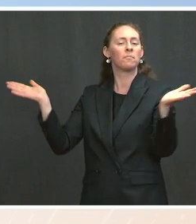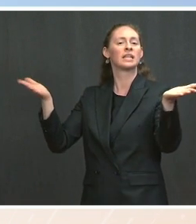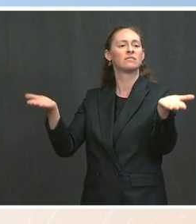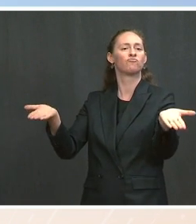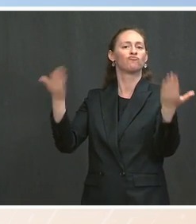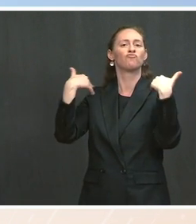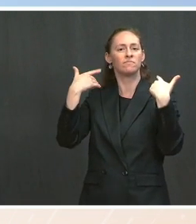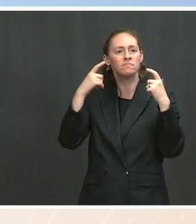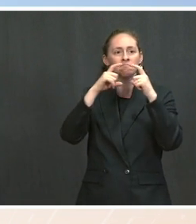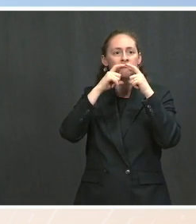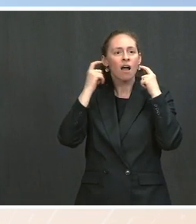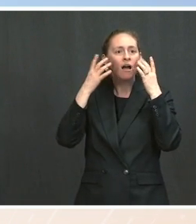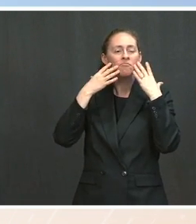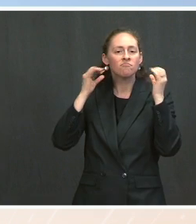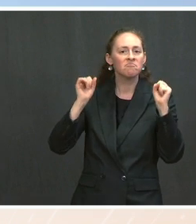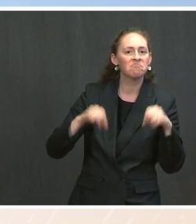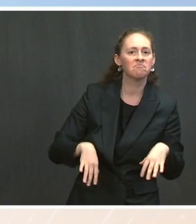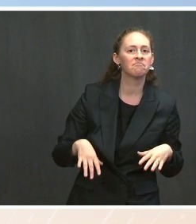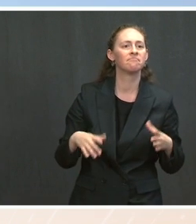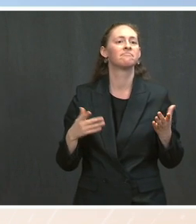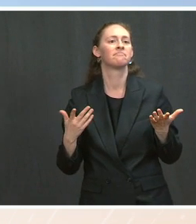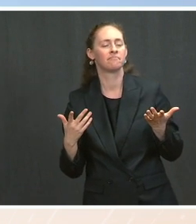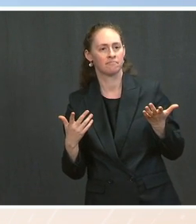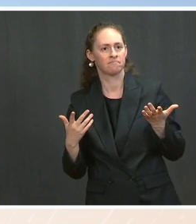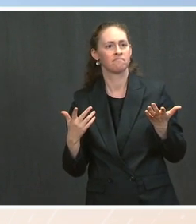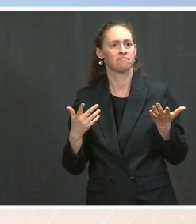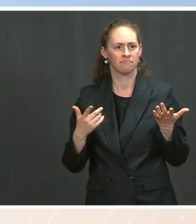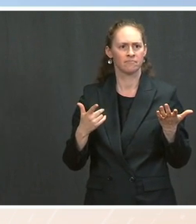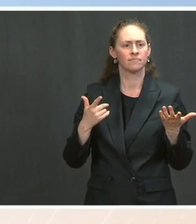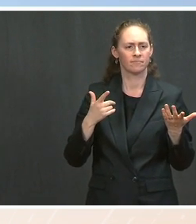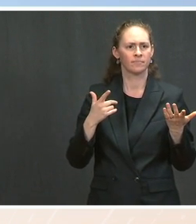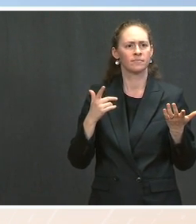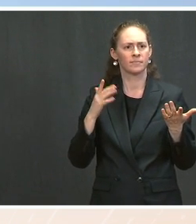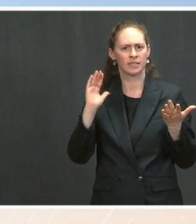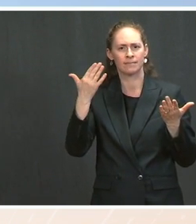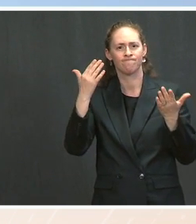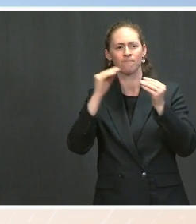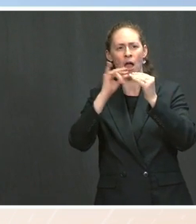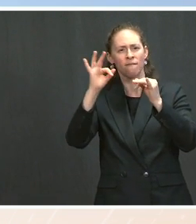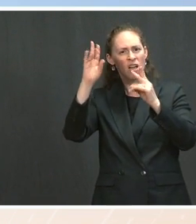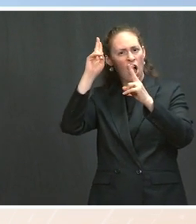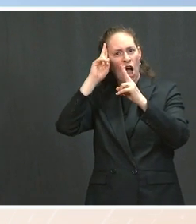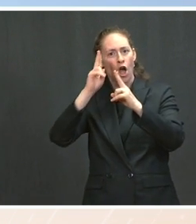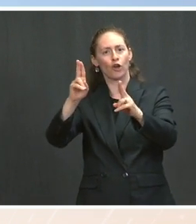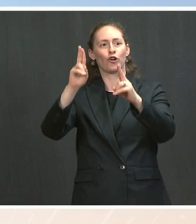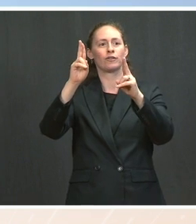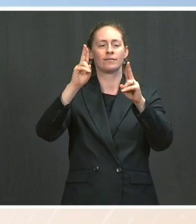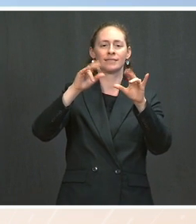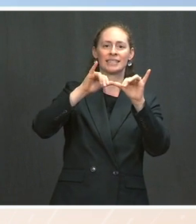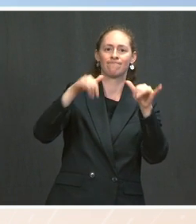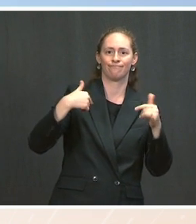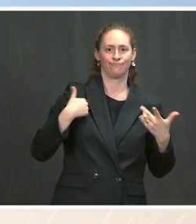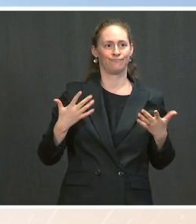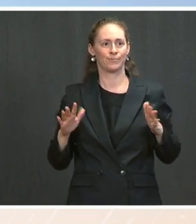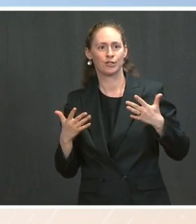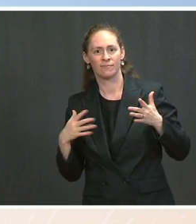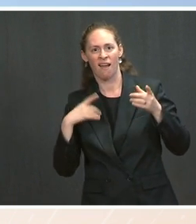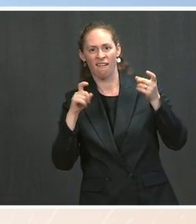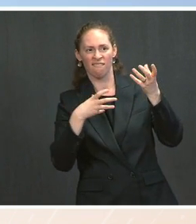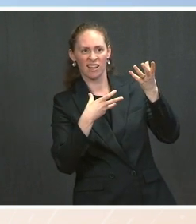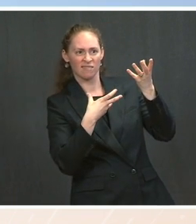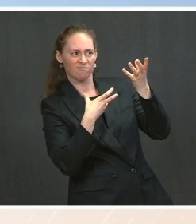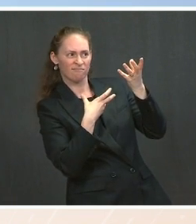It seems to be on the honor system if we're vaccinated or not. So now the White House is having these events, maskless hugging today and yesterday, and I